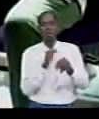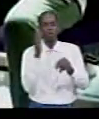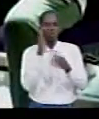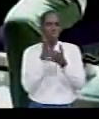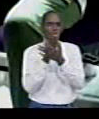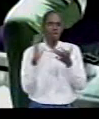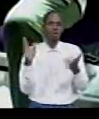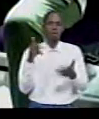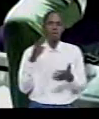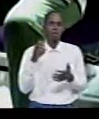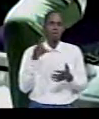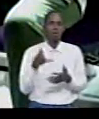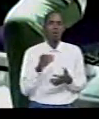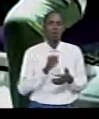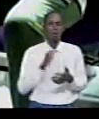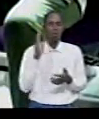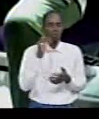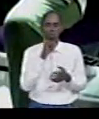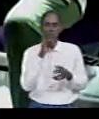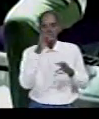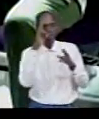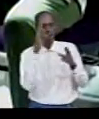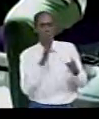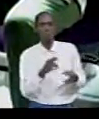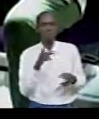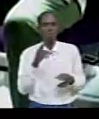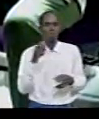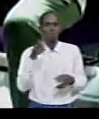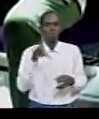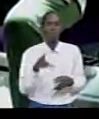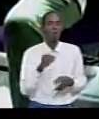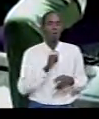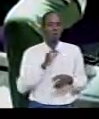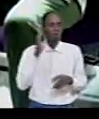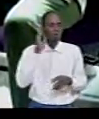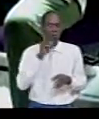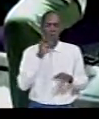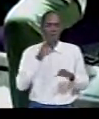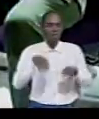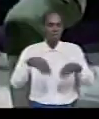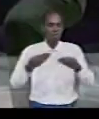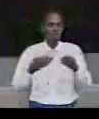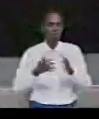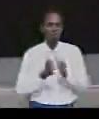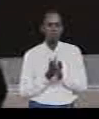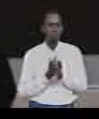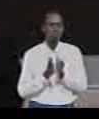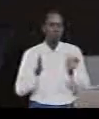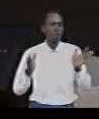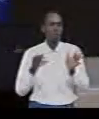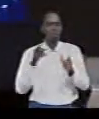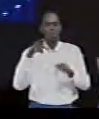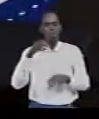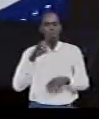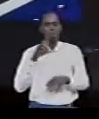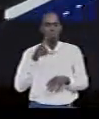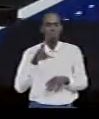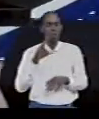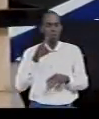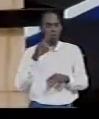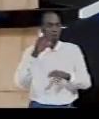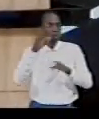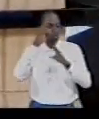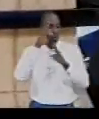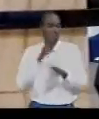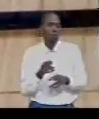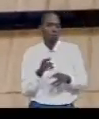not give any public honor unto him, and say he wrote in wisdom, he